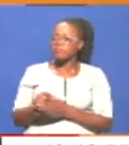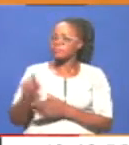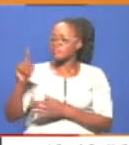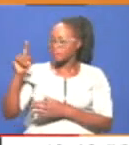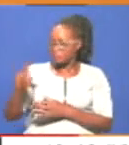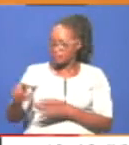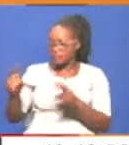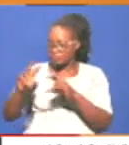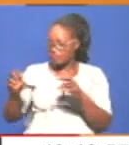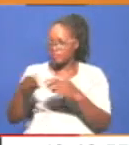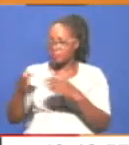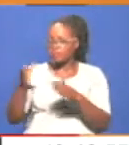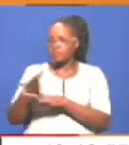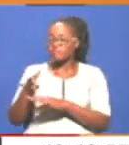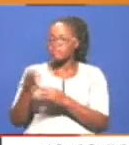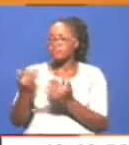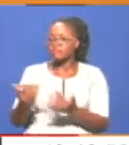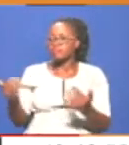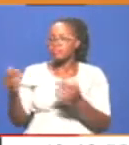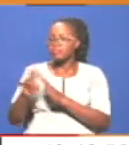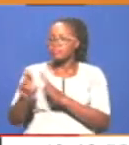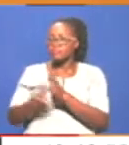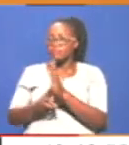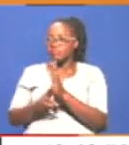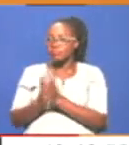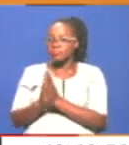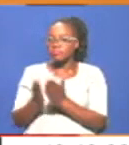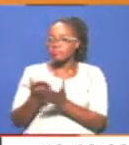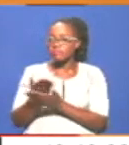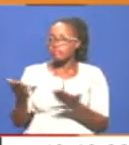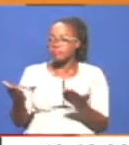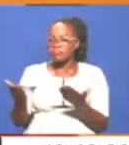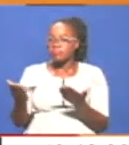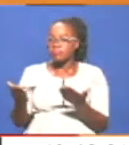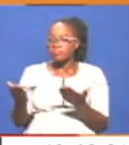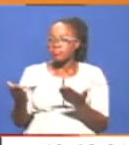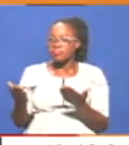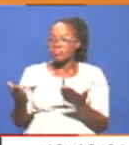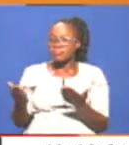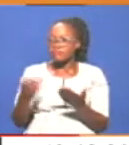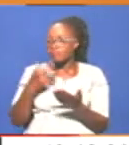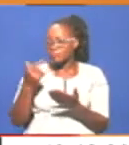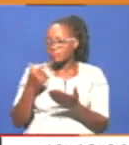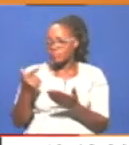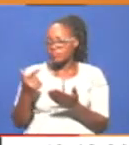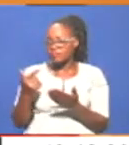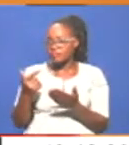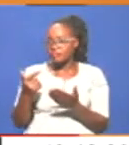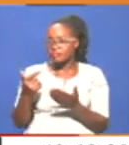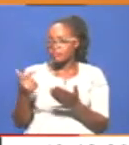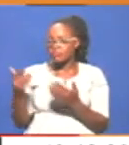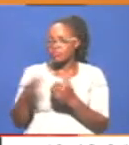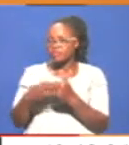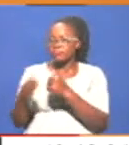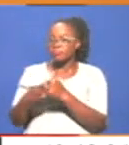the anti-cheating aspect. You put in place anti-cheating measures, and those are really that you could say at the moment, I would say 99%